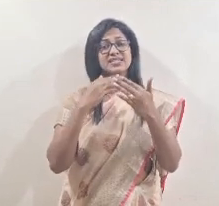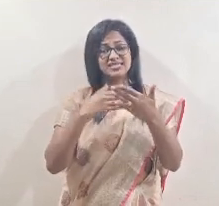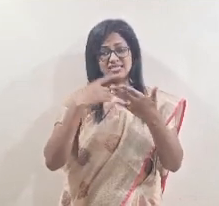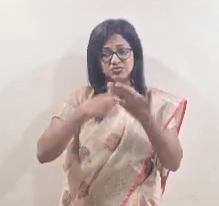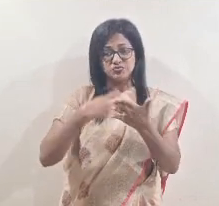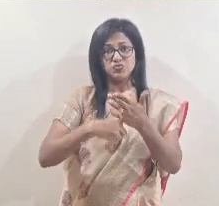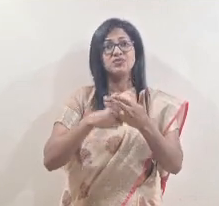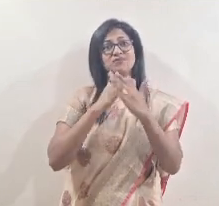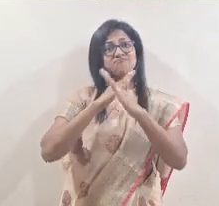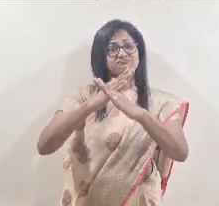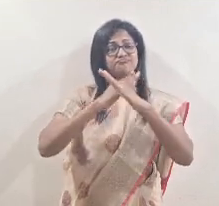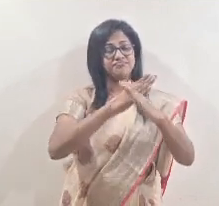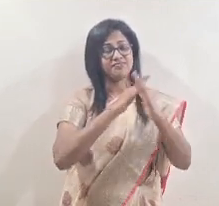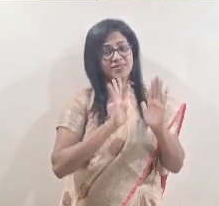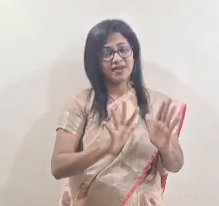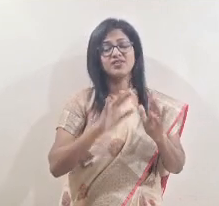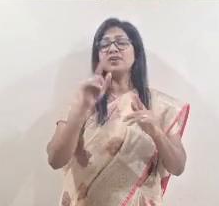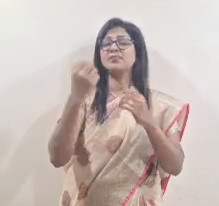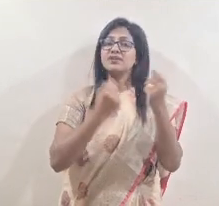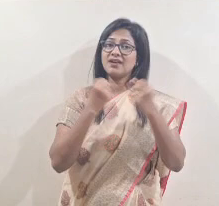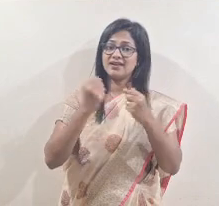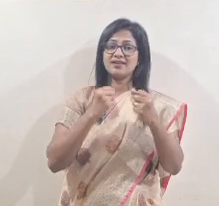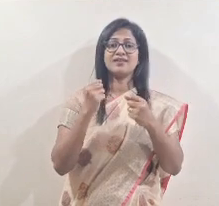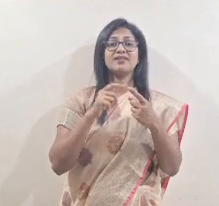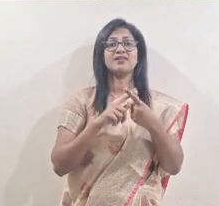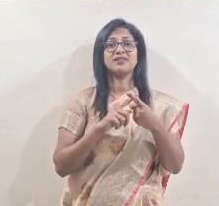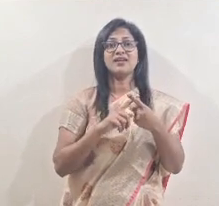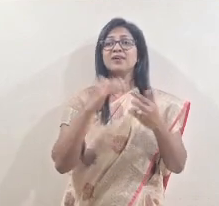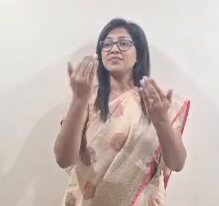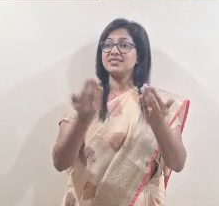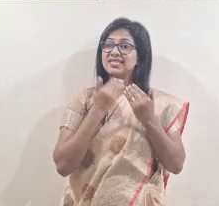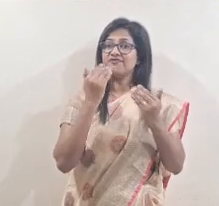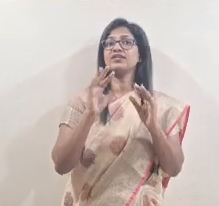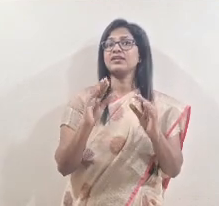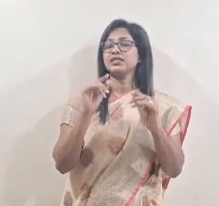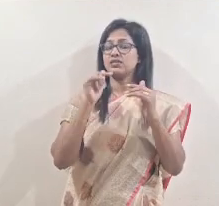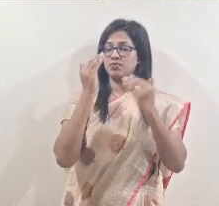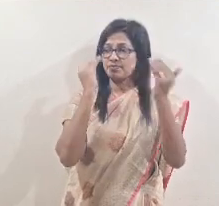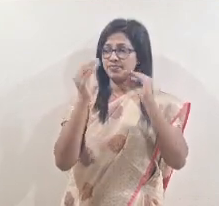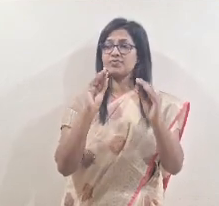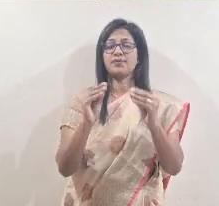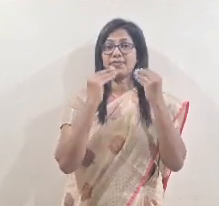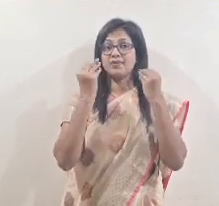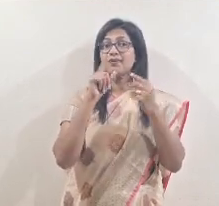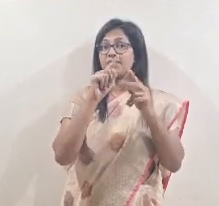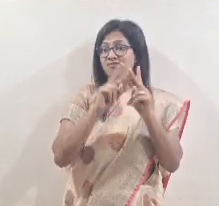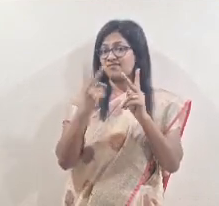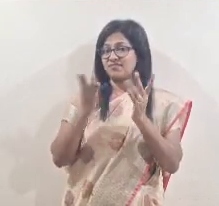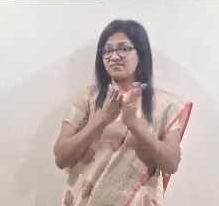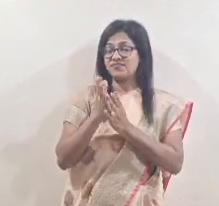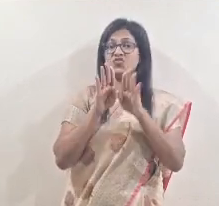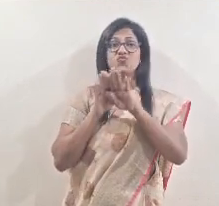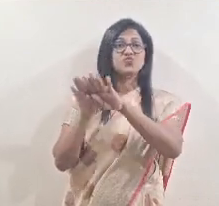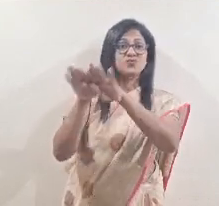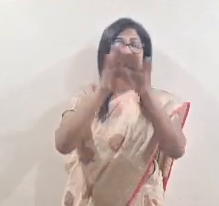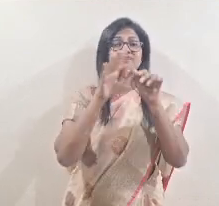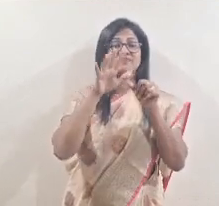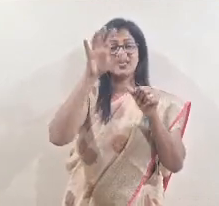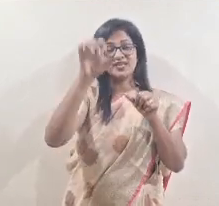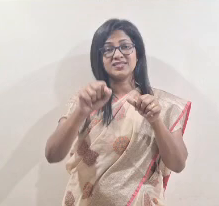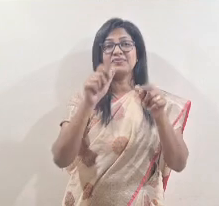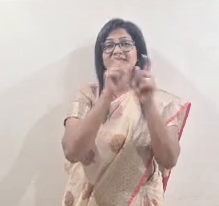vehicle in the area, so comparatively the ranking, the safety has improved. But on the other hand, universal accessibility